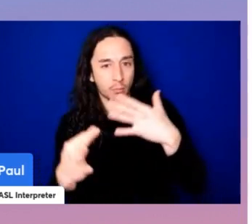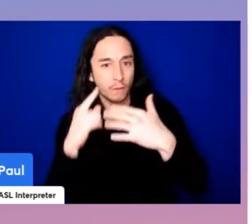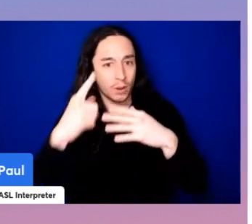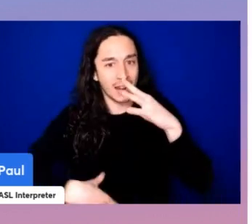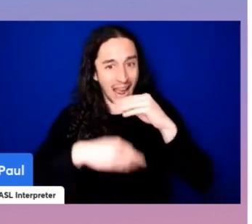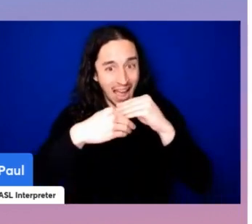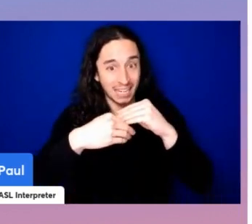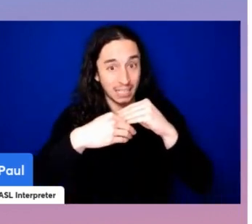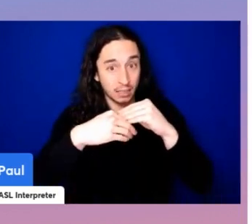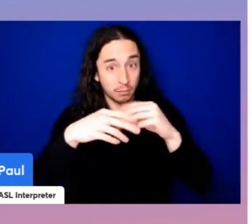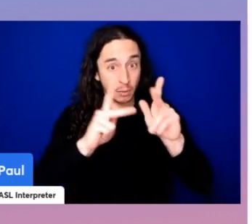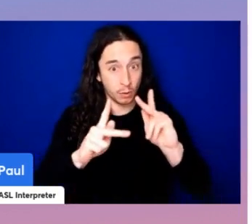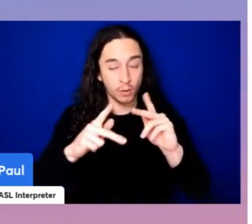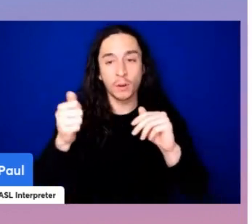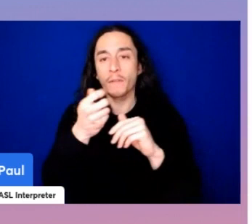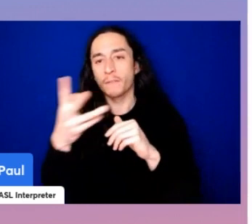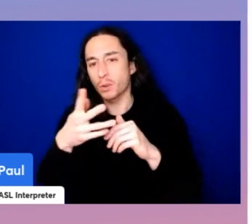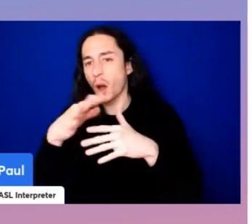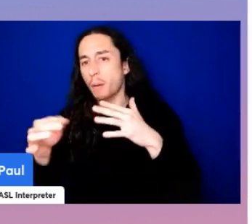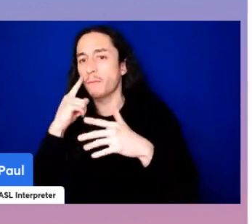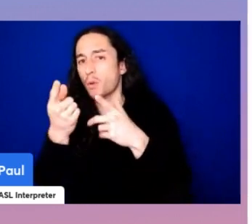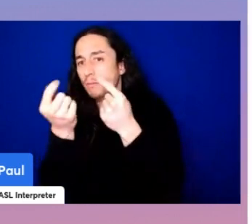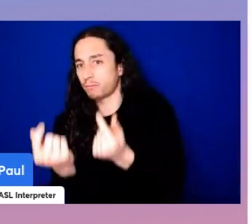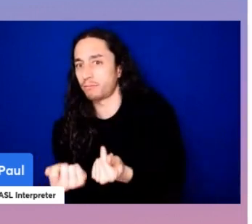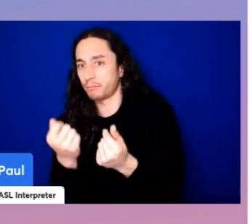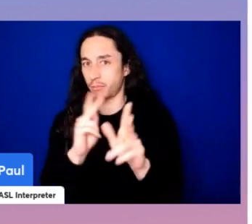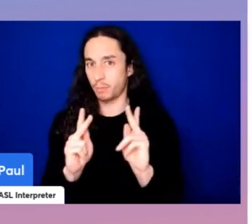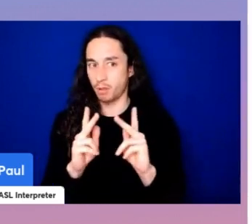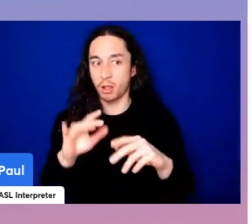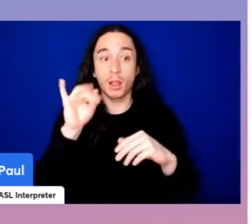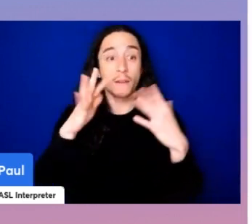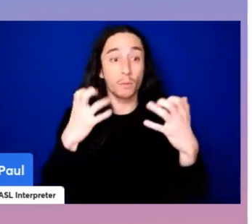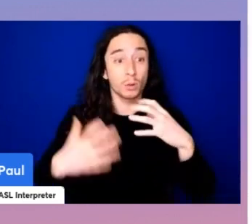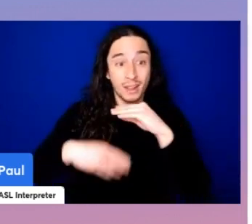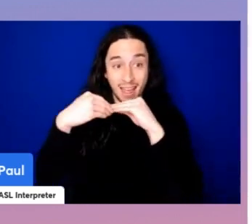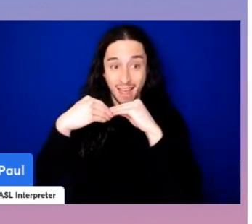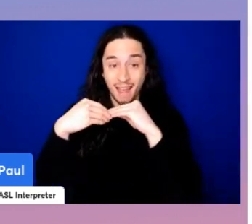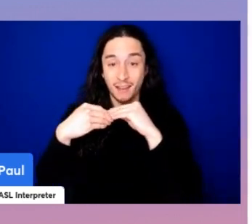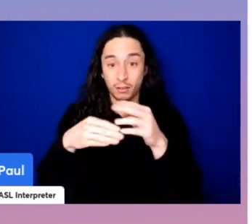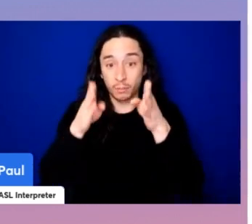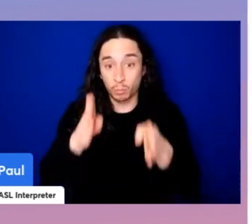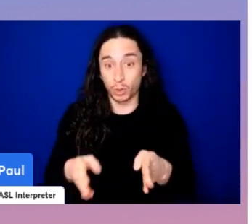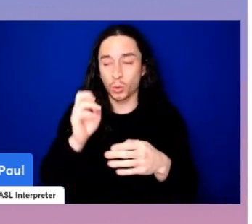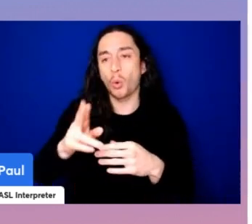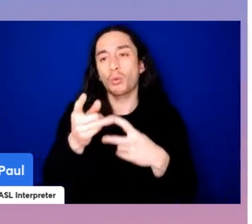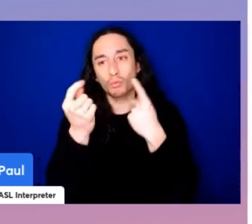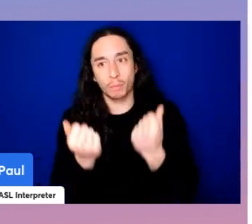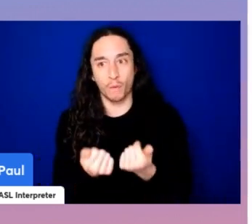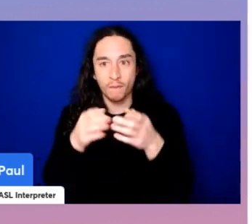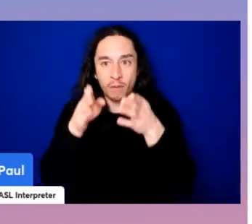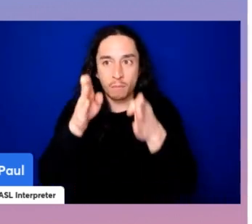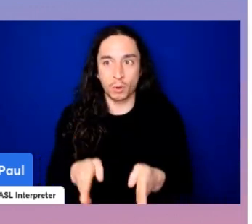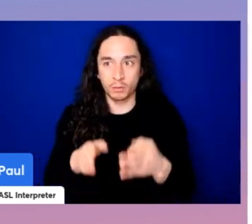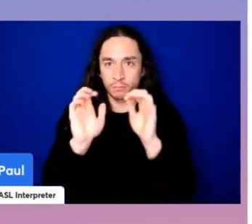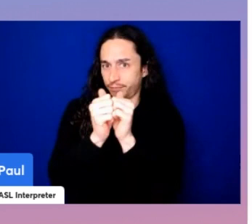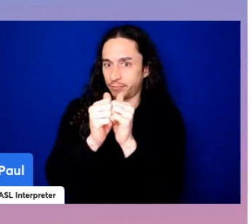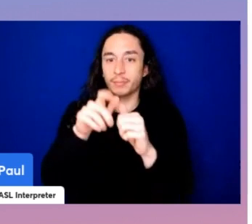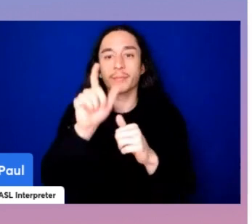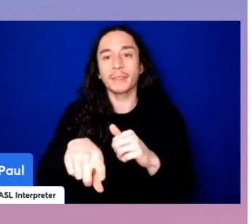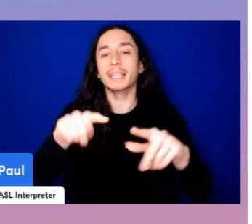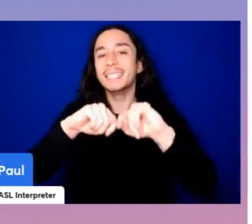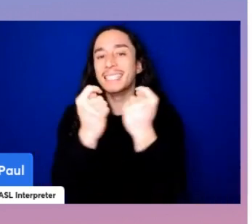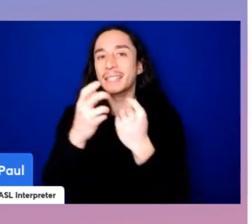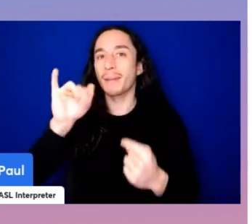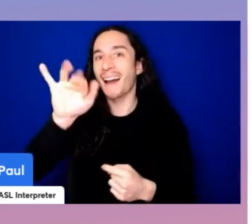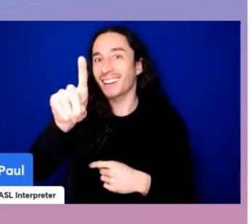for removing users. If we want to remove or add a user or remove a user, we need the team ID ahead